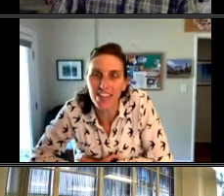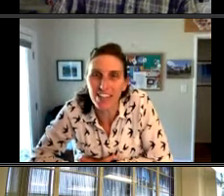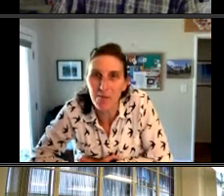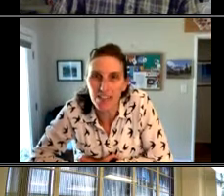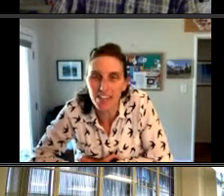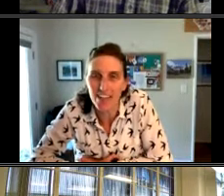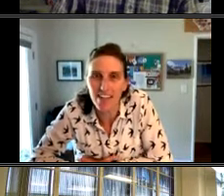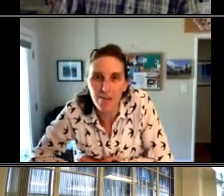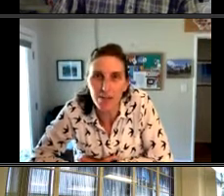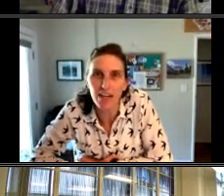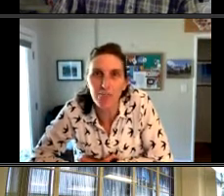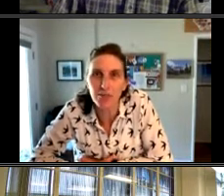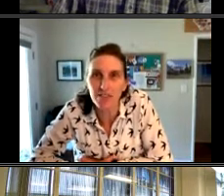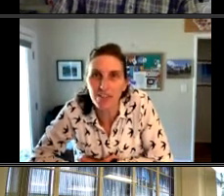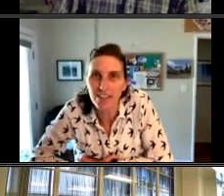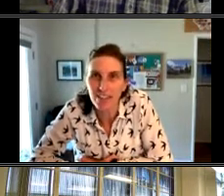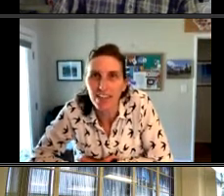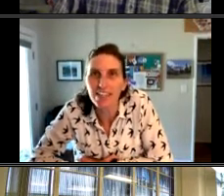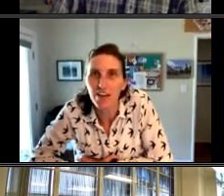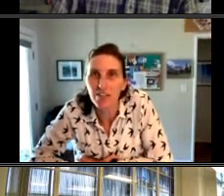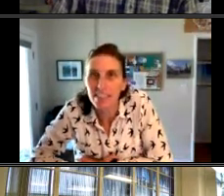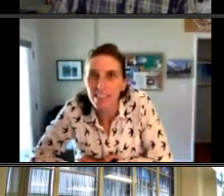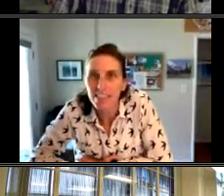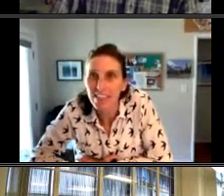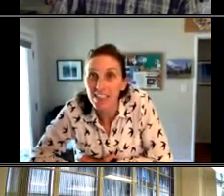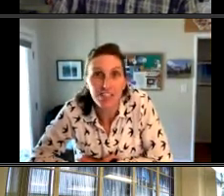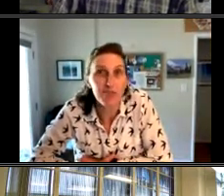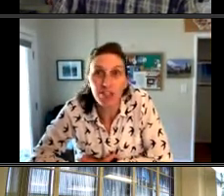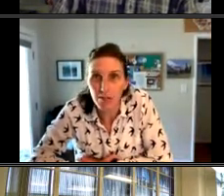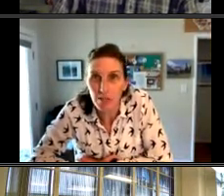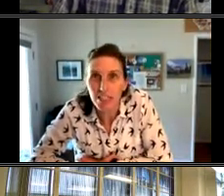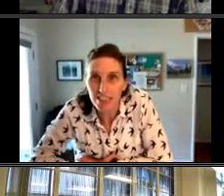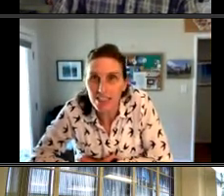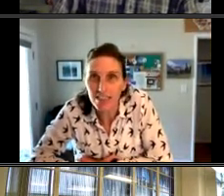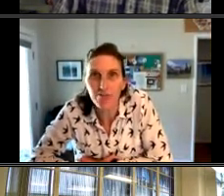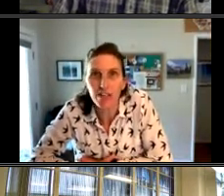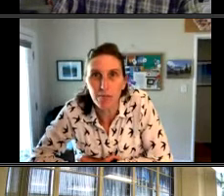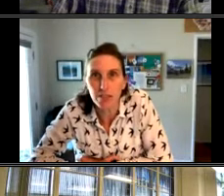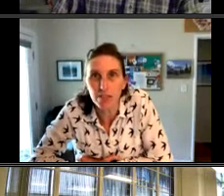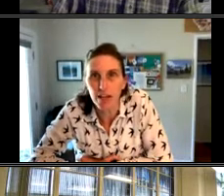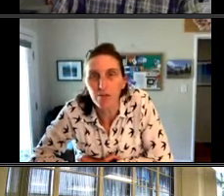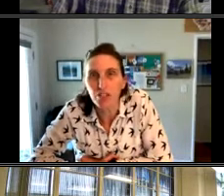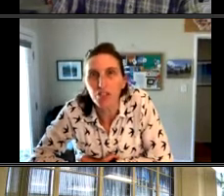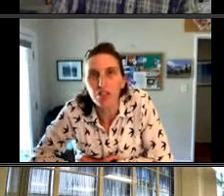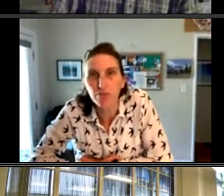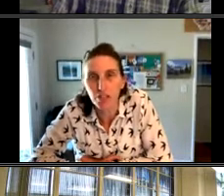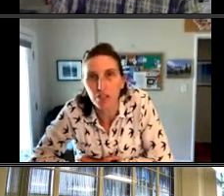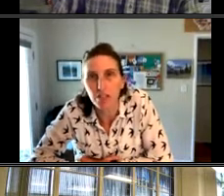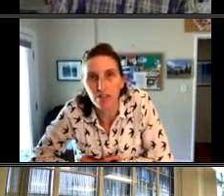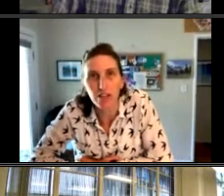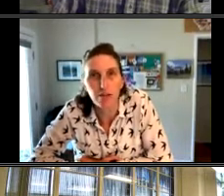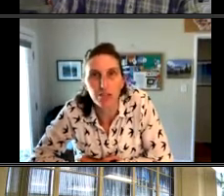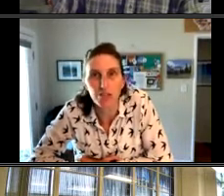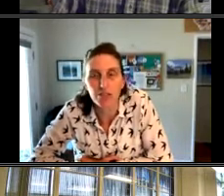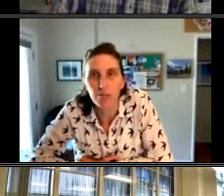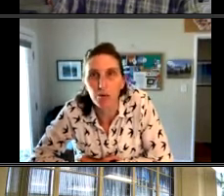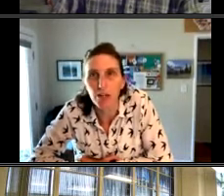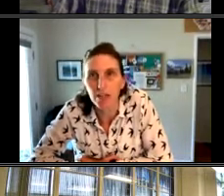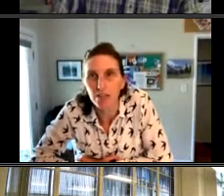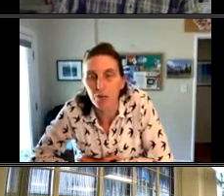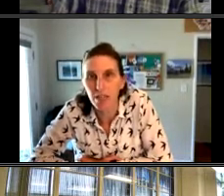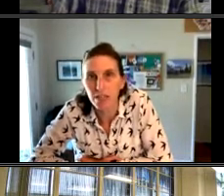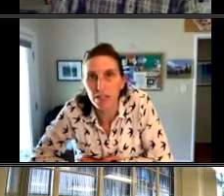this effort. And Amar said that I think we got upwards of like 70 different communities, different neighborhoods that we should take a look at and we